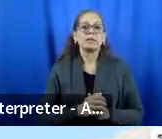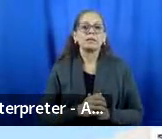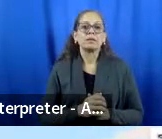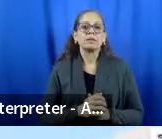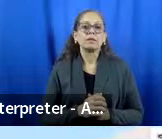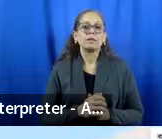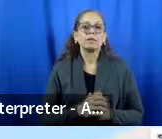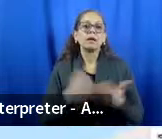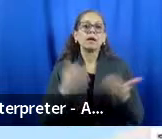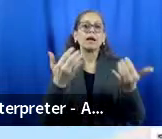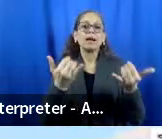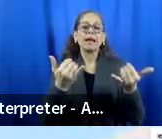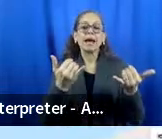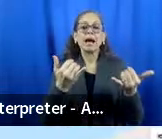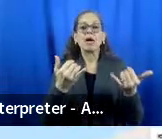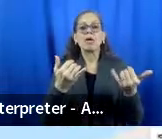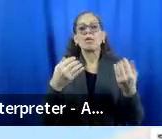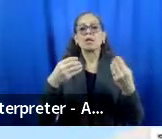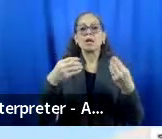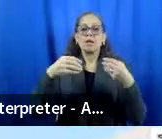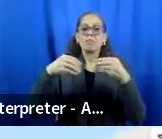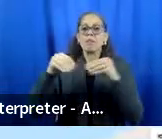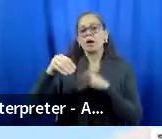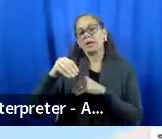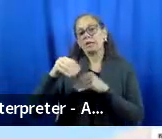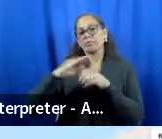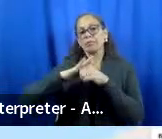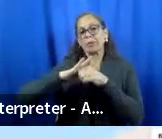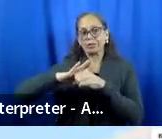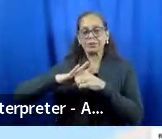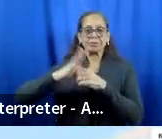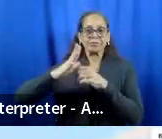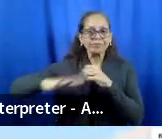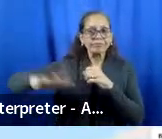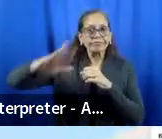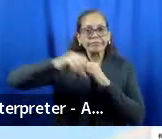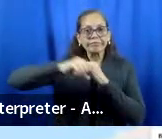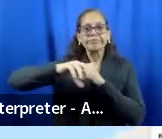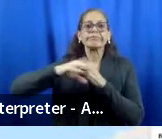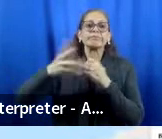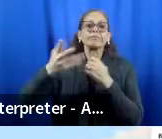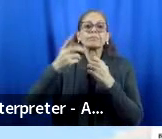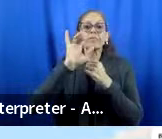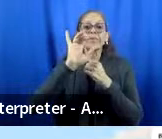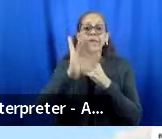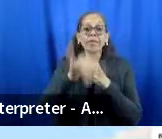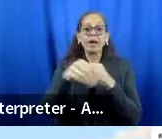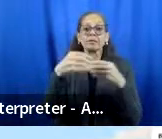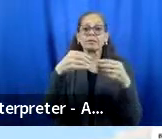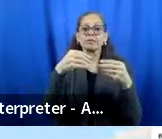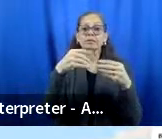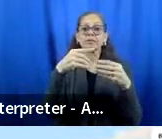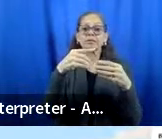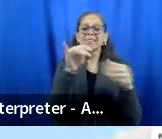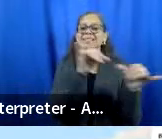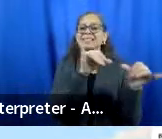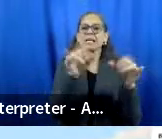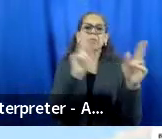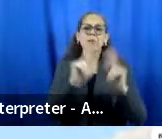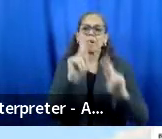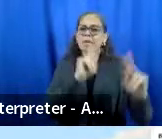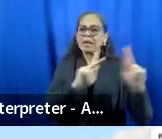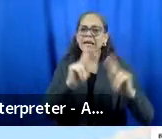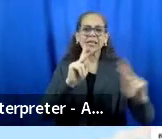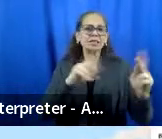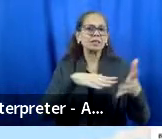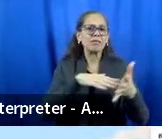Now we'll look at the market pressure category. So this, just like population